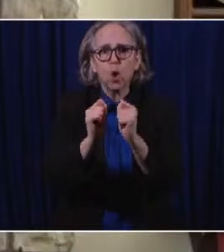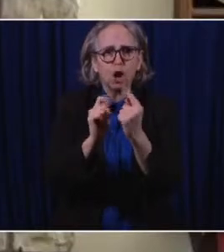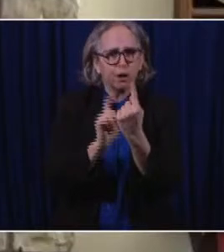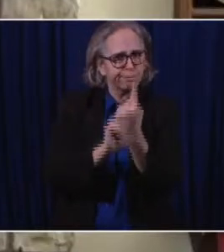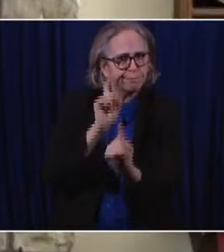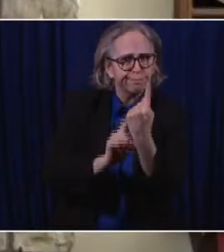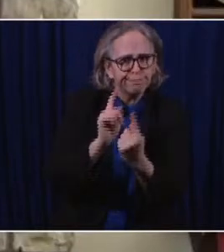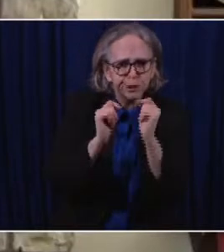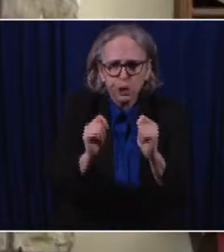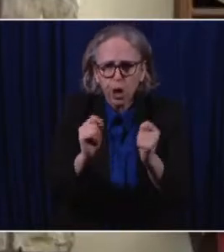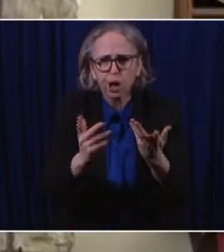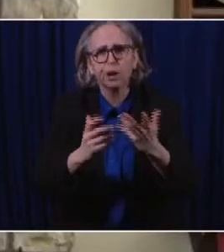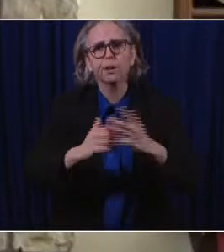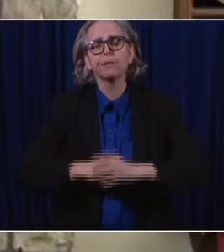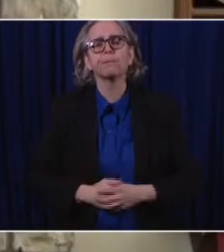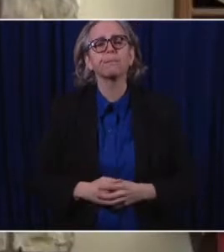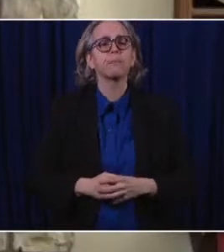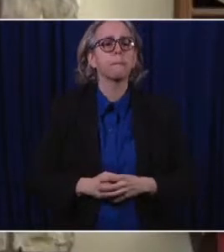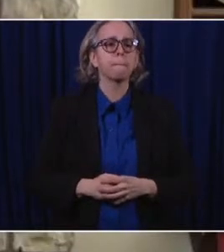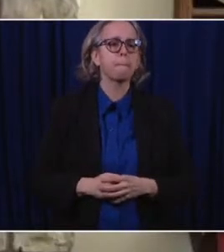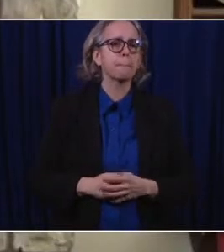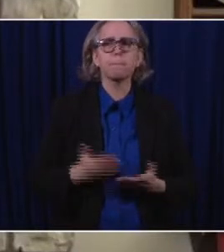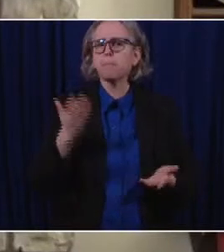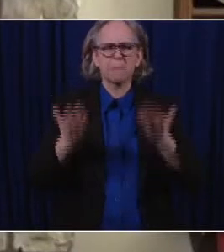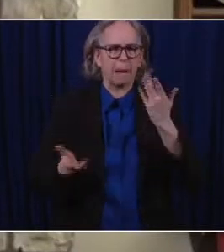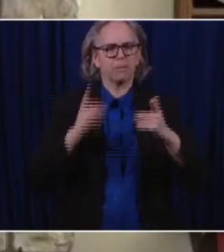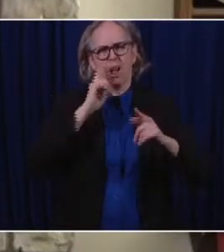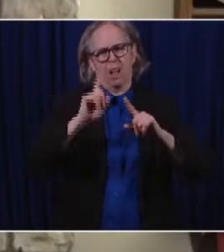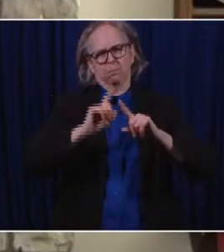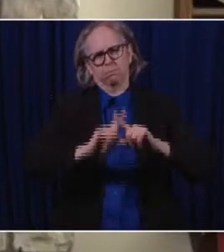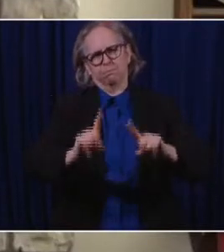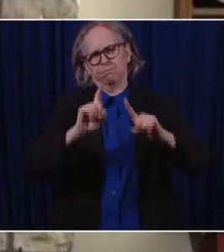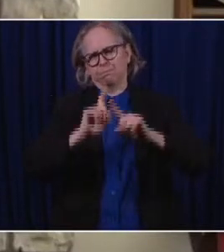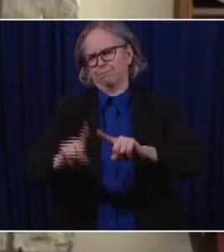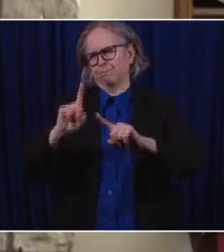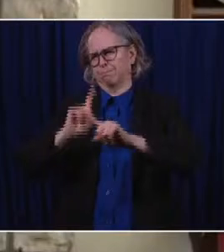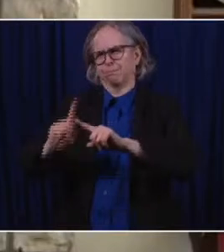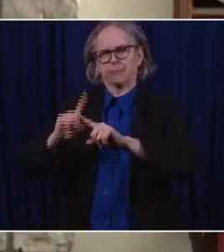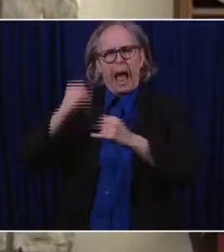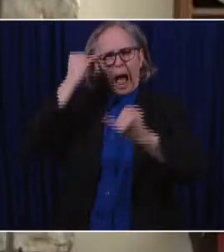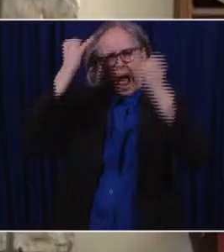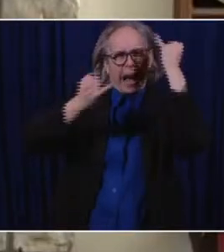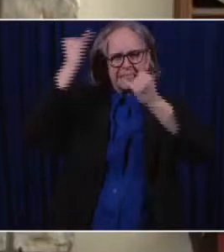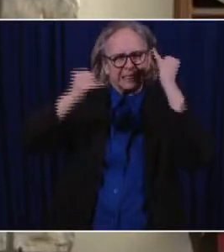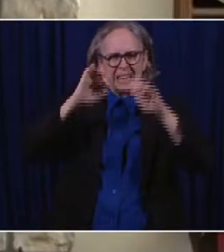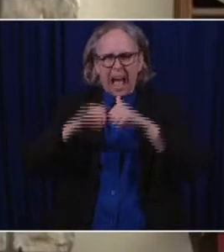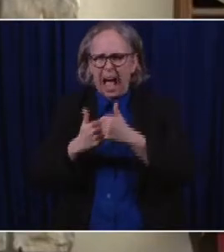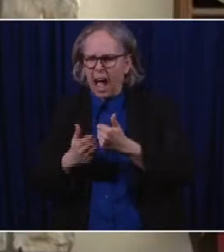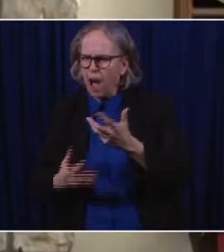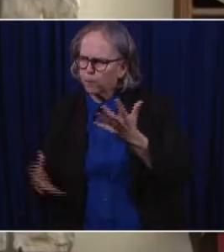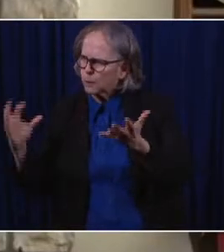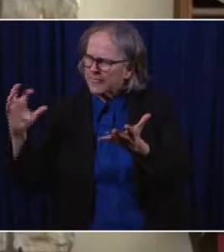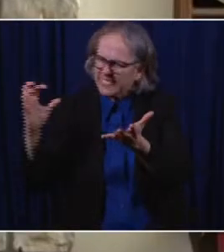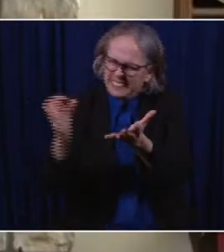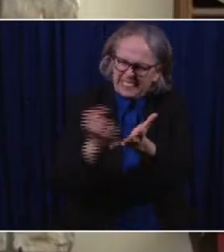forward. But regardless of the individual plan, we have to move, and we have to move